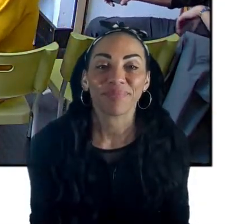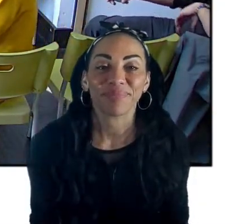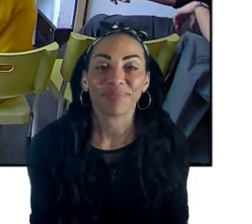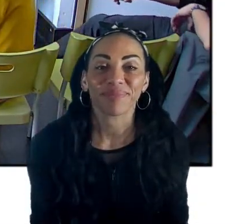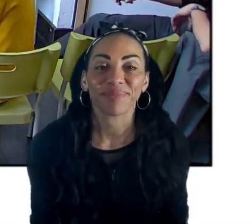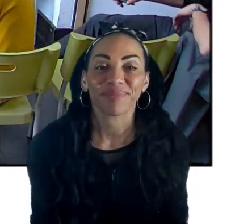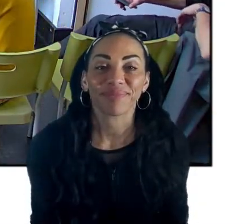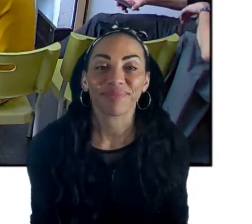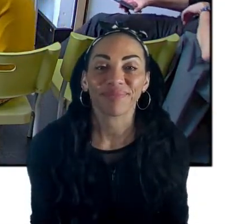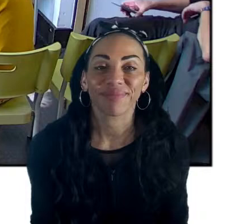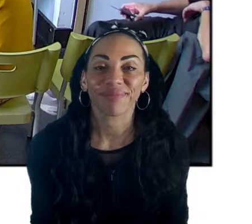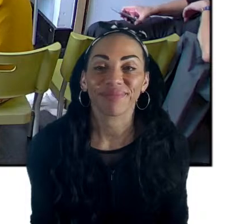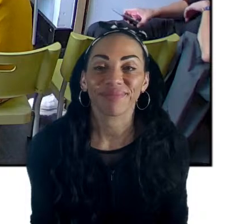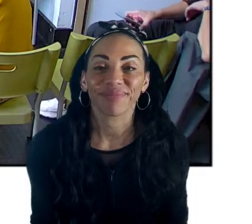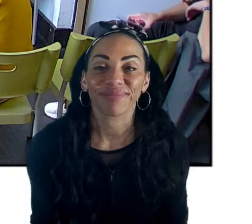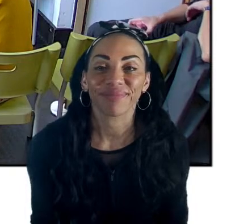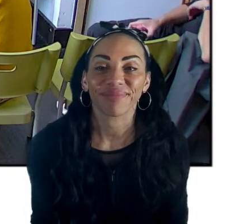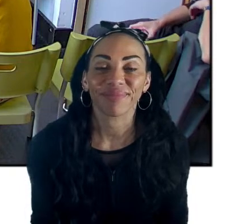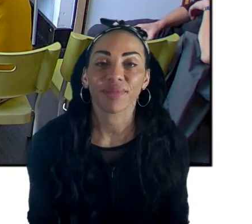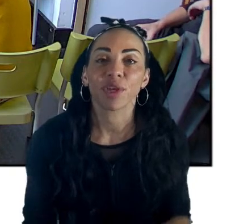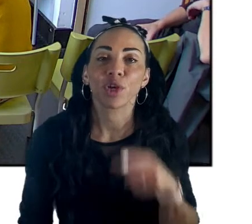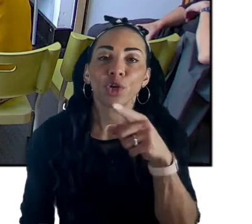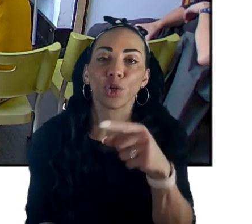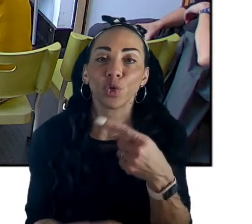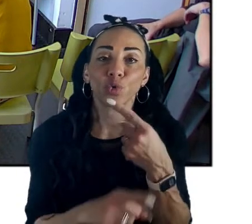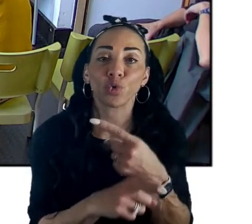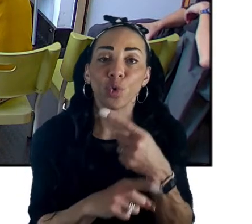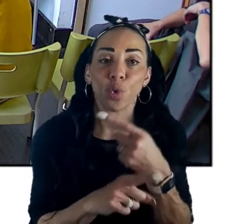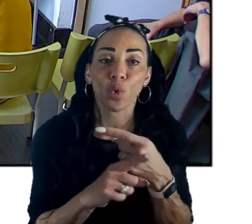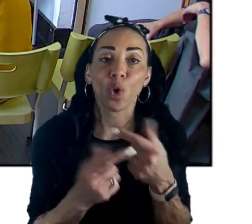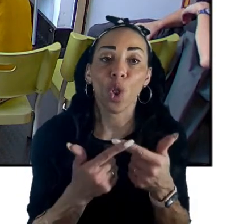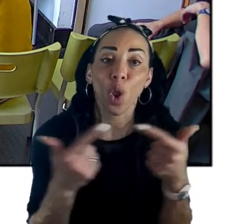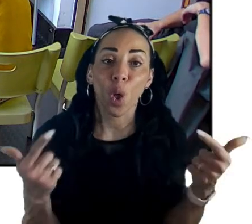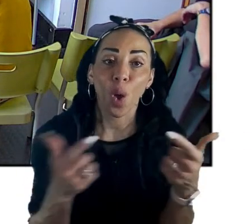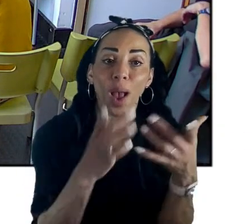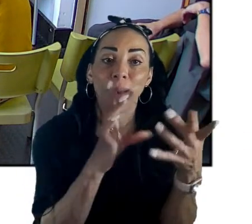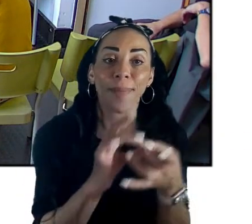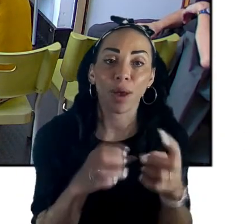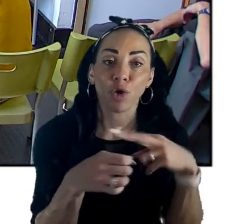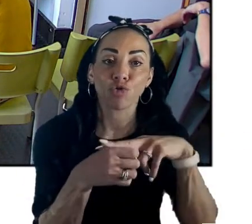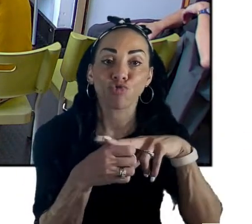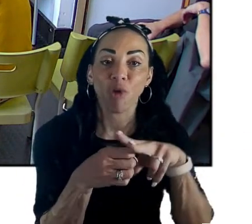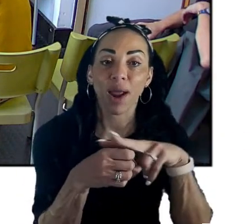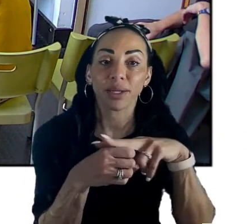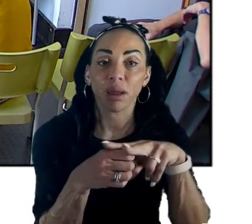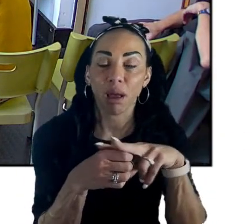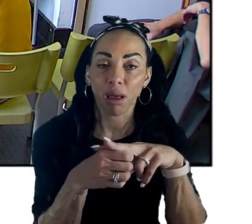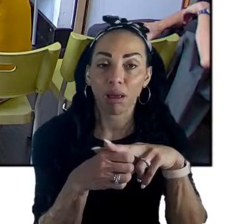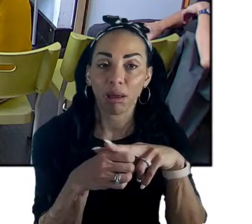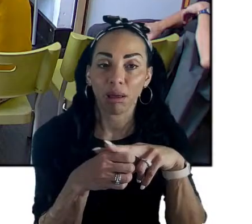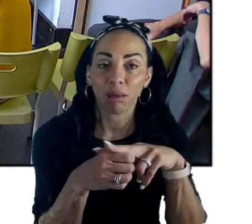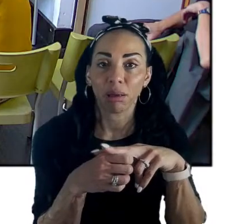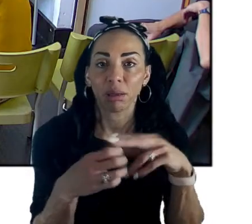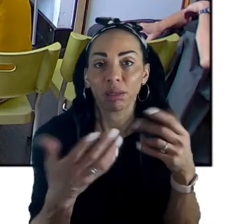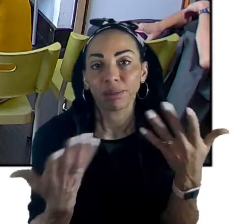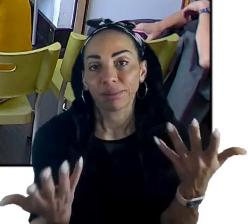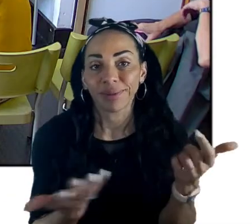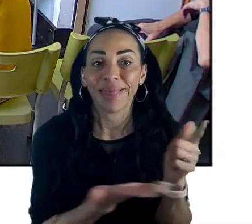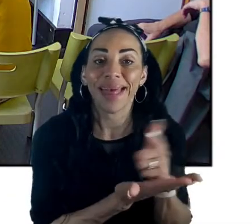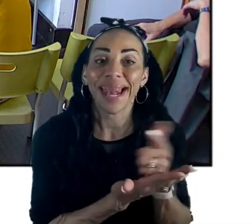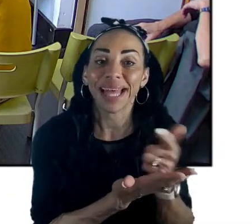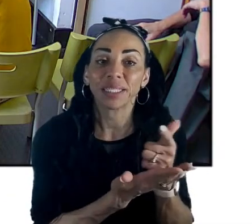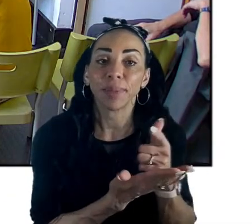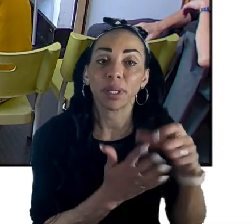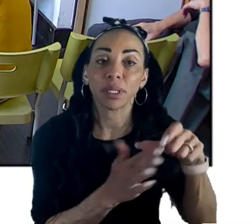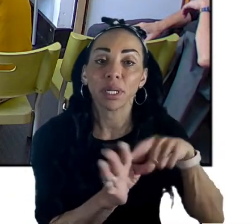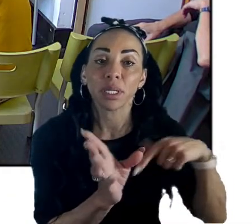was wondering about, because you talk a lot about Grindr, but like obviously the lesbian dyke experience of